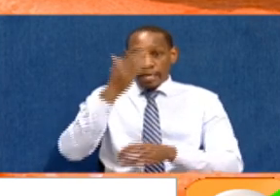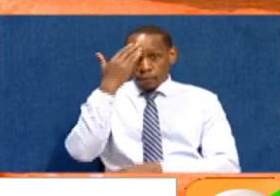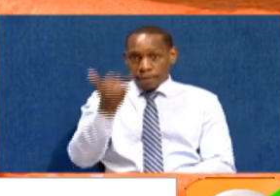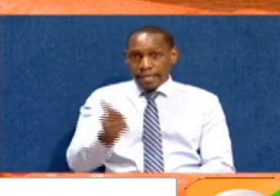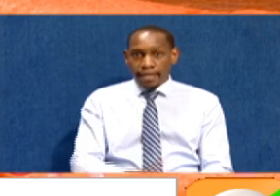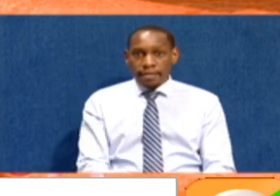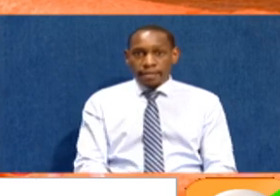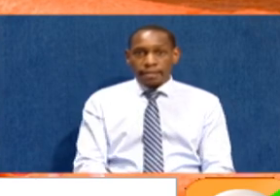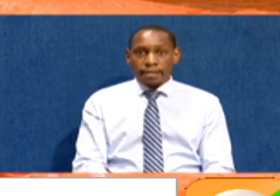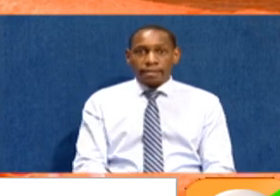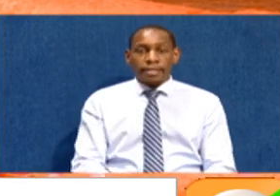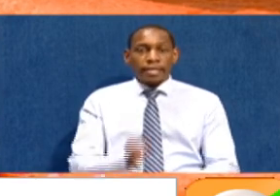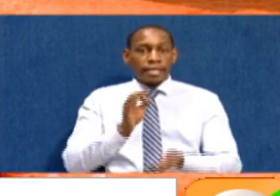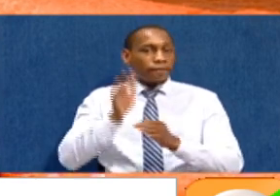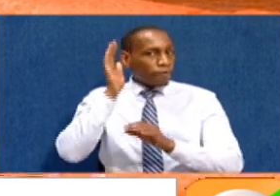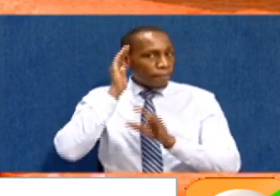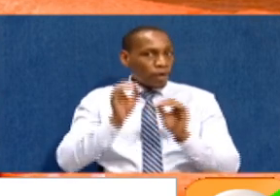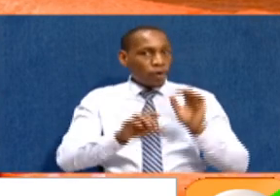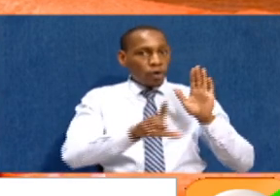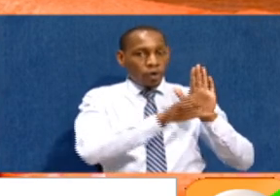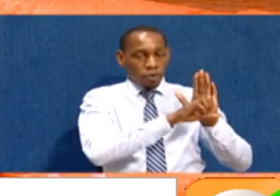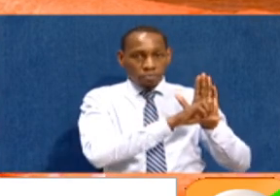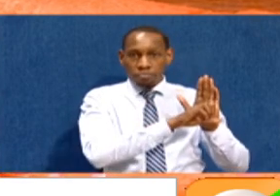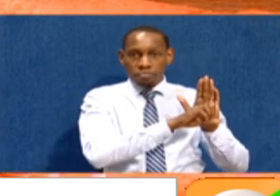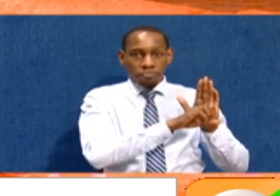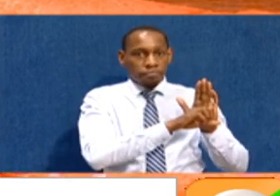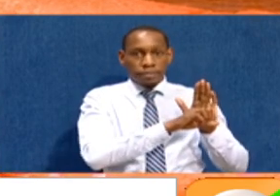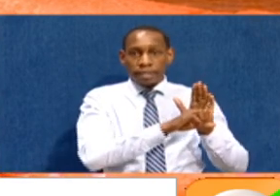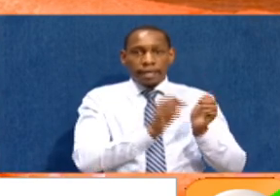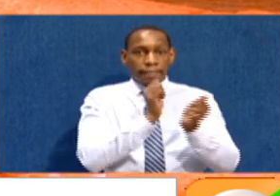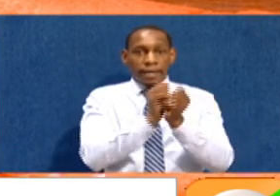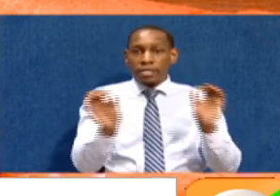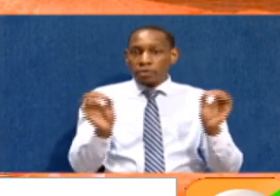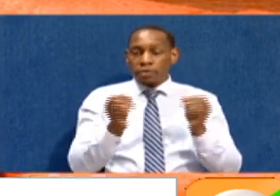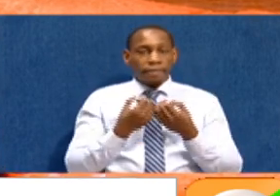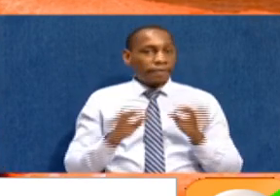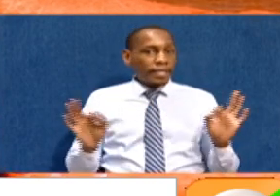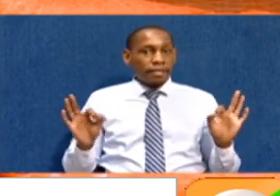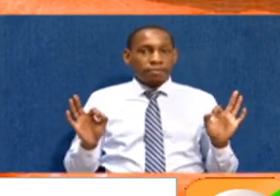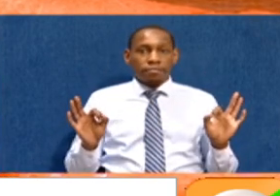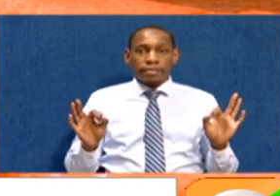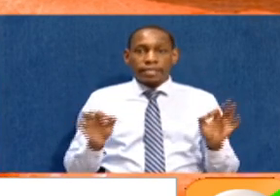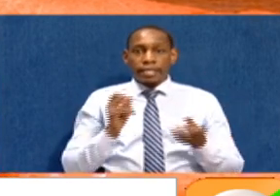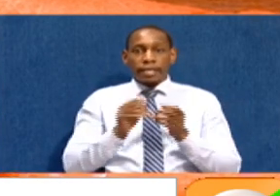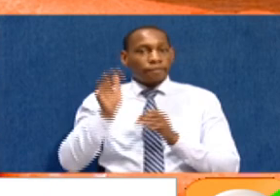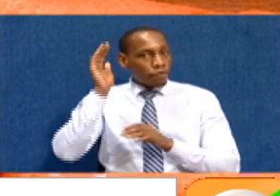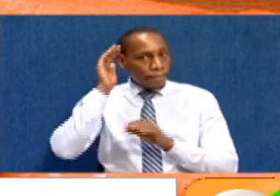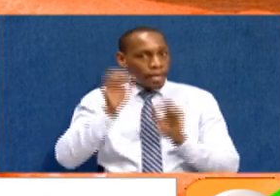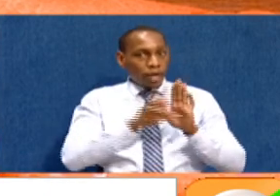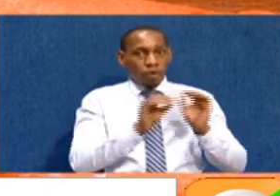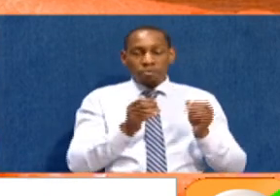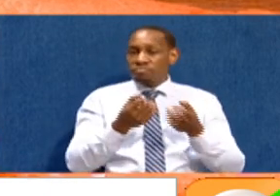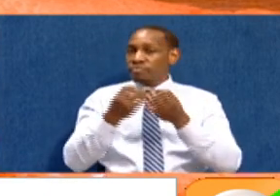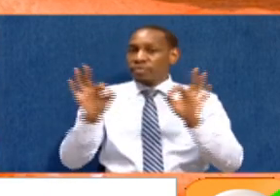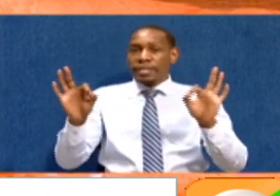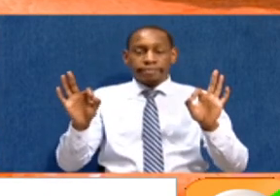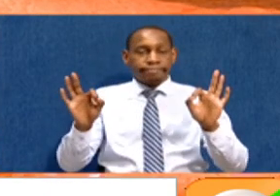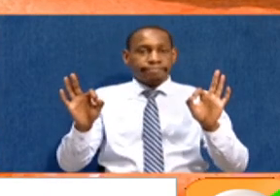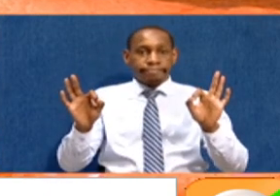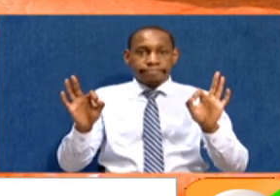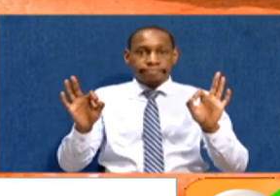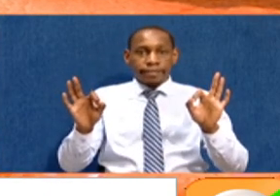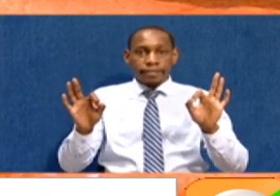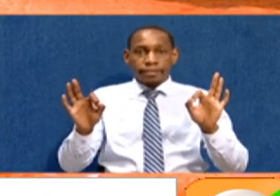Because if I don't obey the law and I get away with it with impunity, you don't obey the law, you get away with it